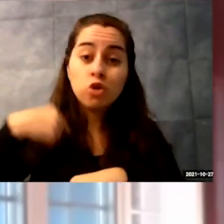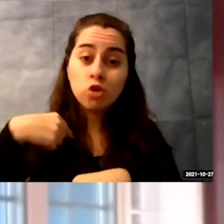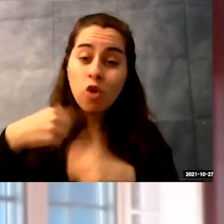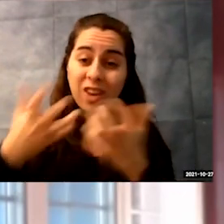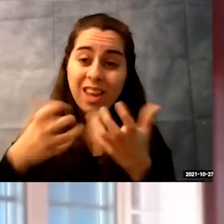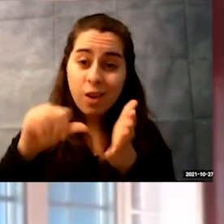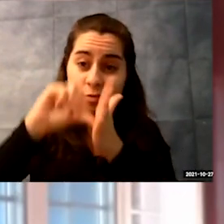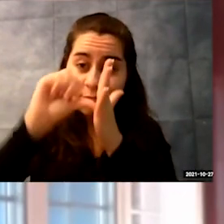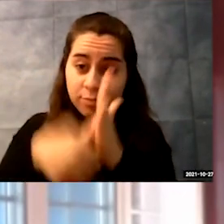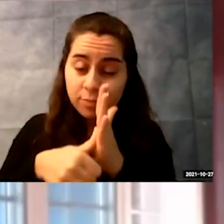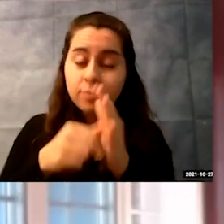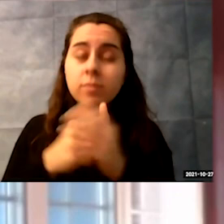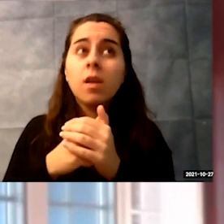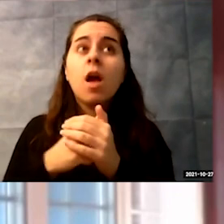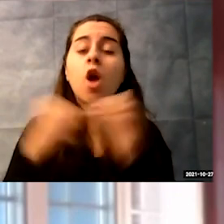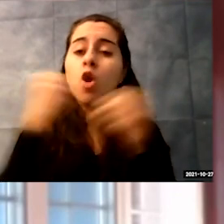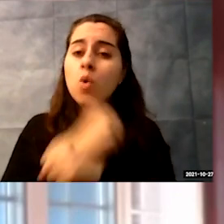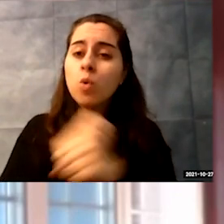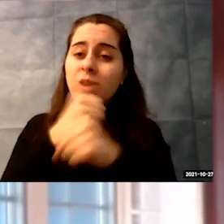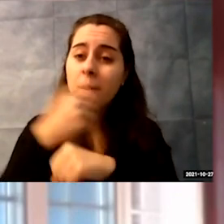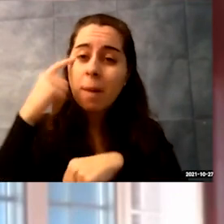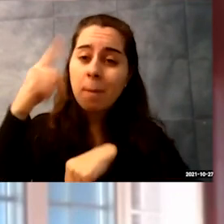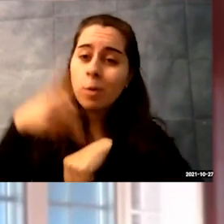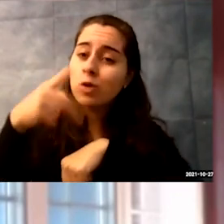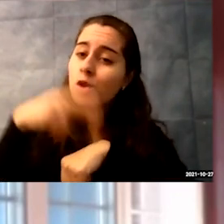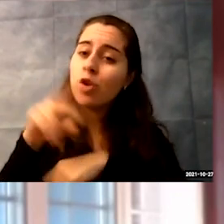for decolonizing Puerto Rico,